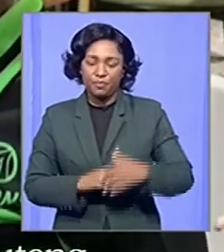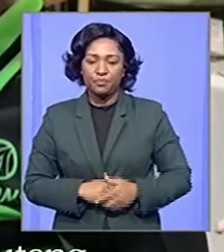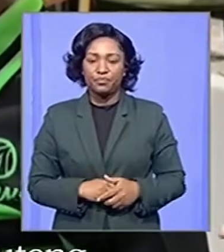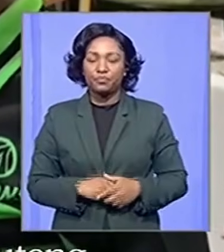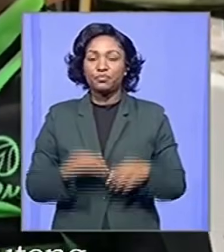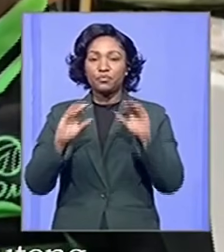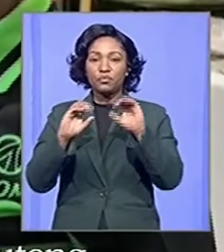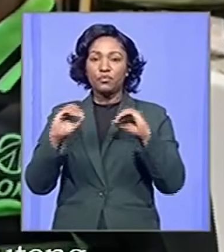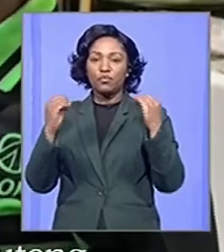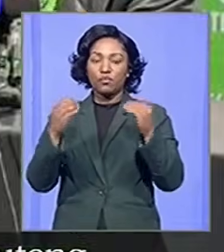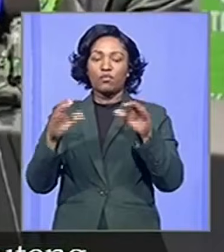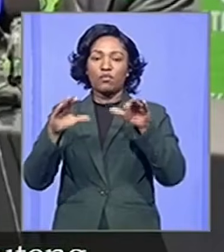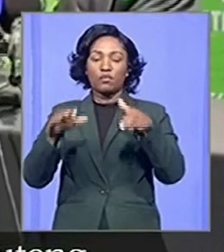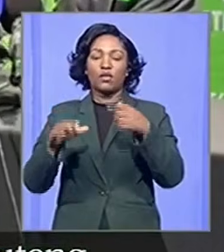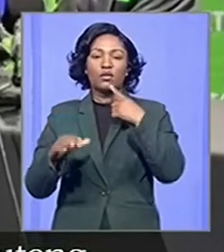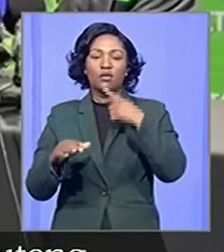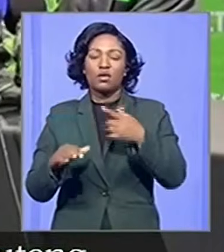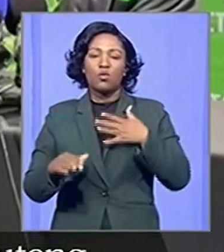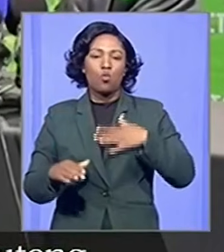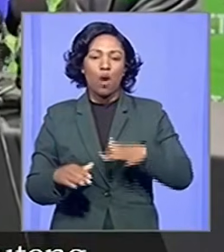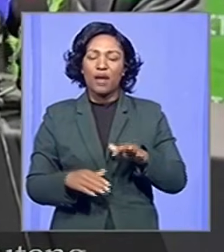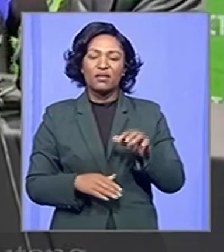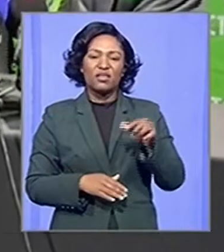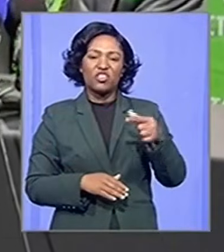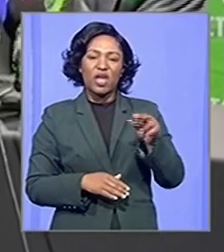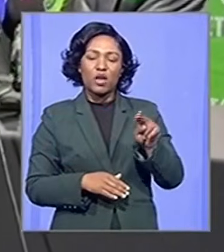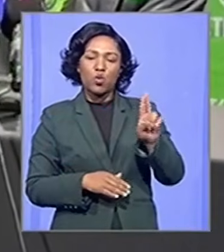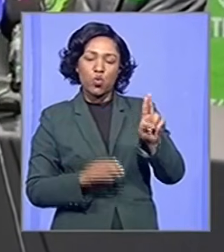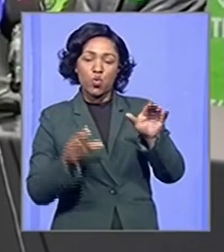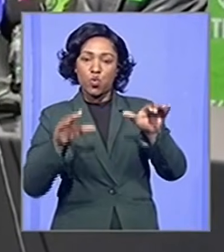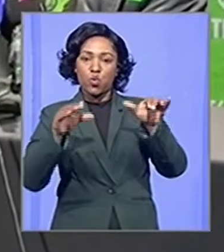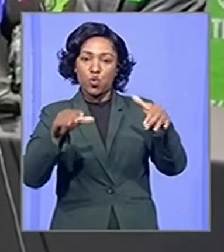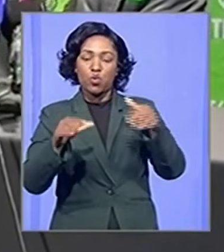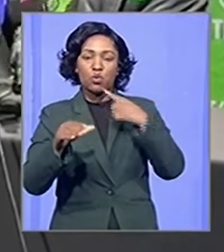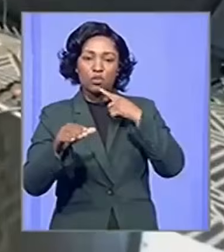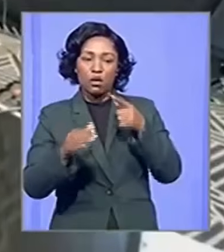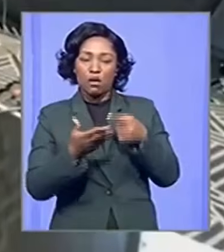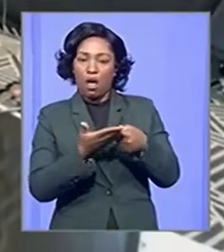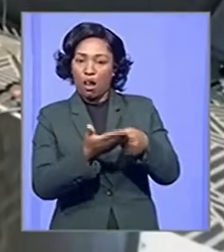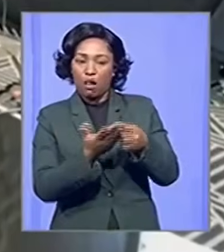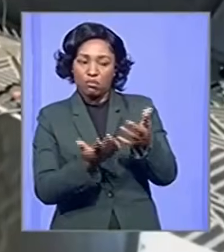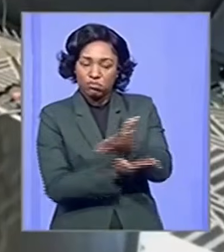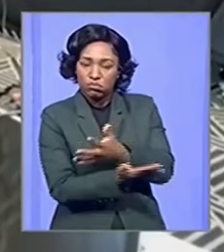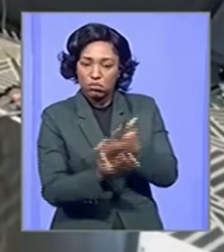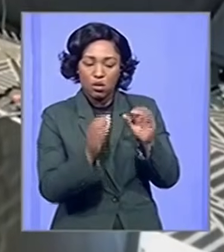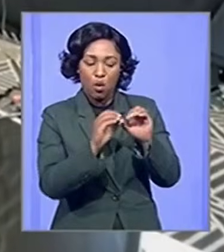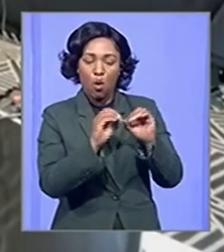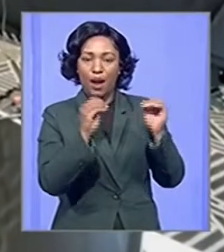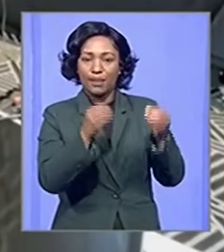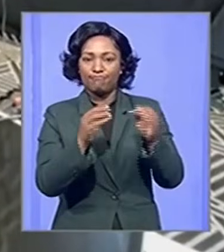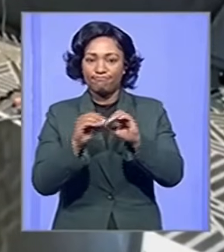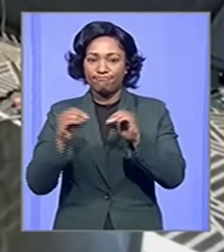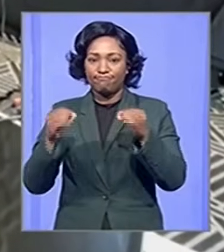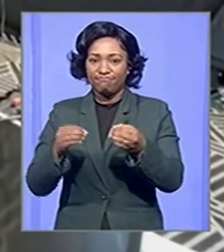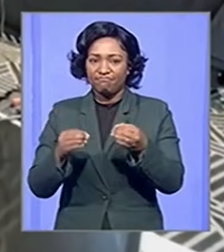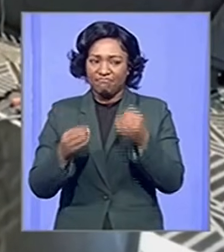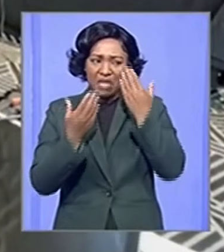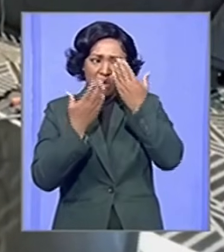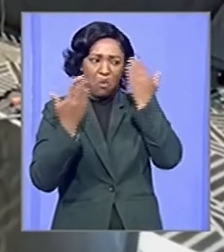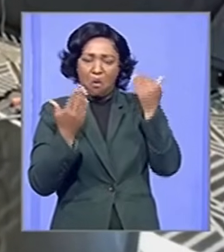ha o hlokahale hore ebe karolo ya GNU mme o nganga ka hore mekga e meng ka hara GNU ha e tsebe moo e